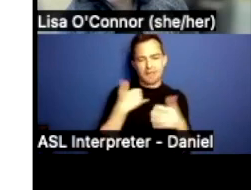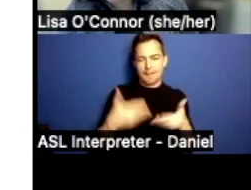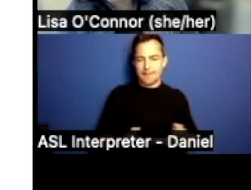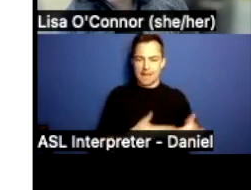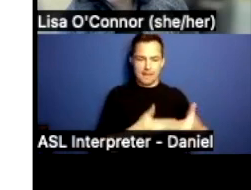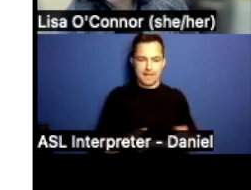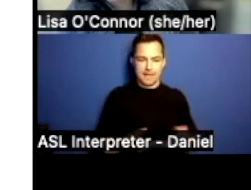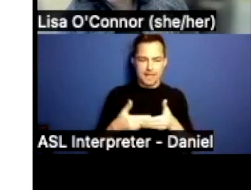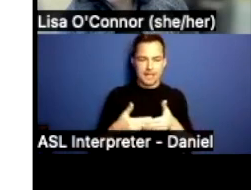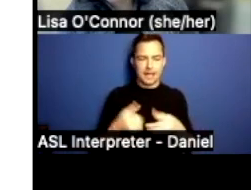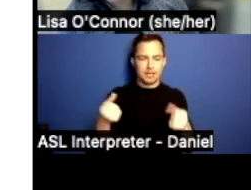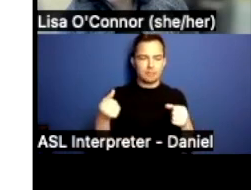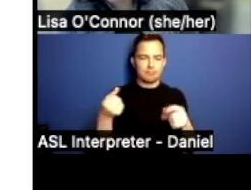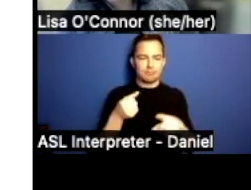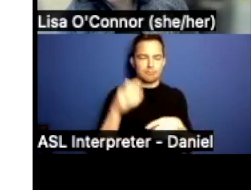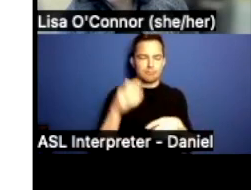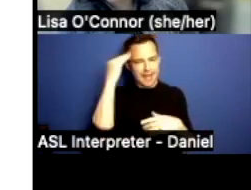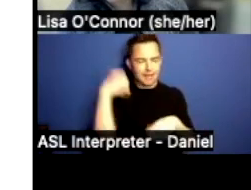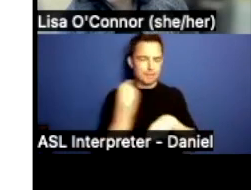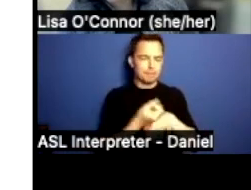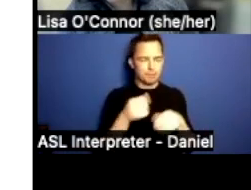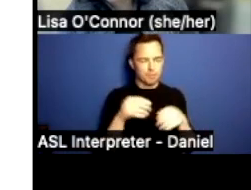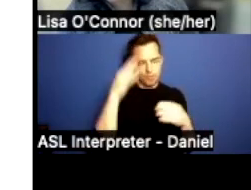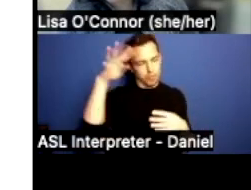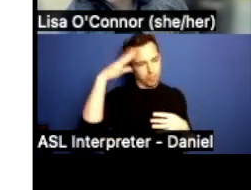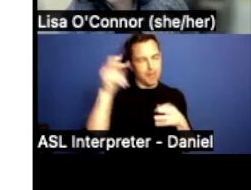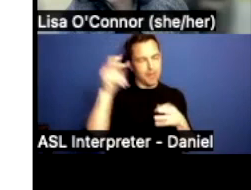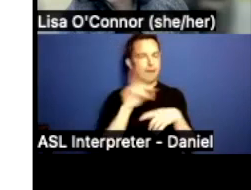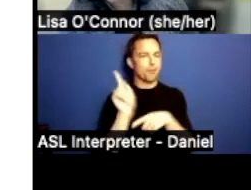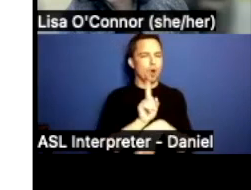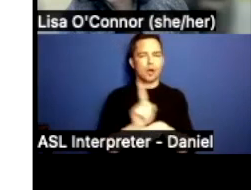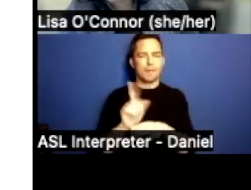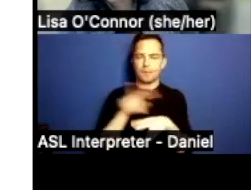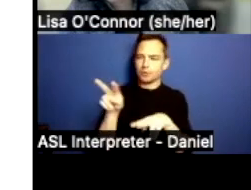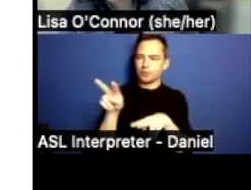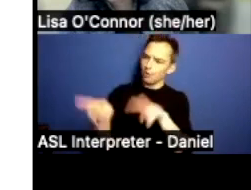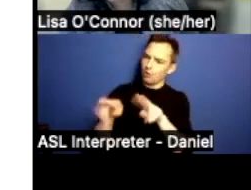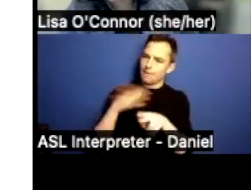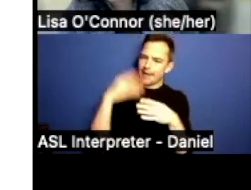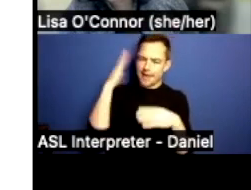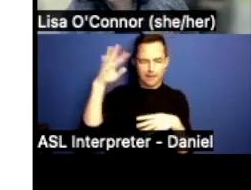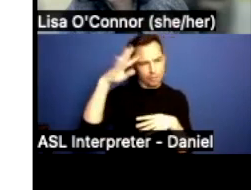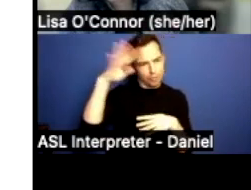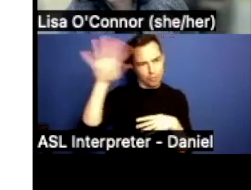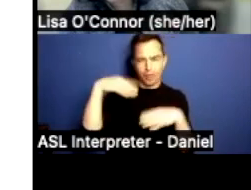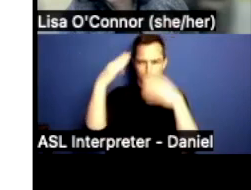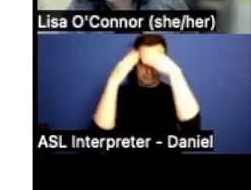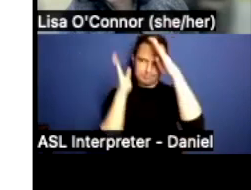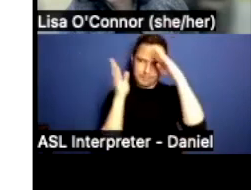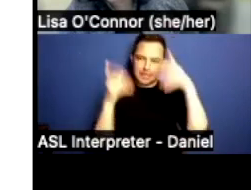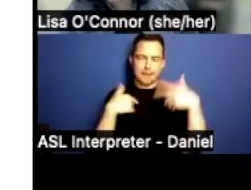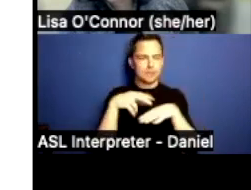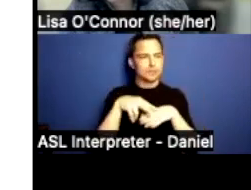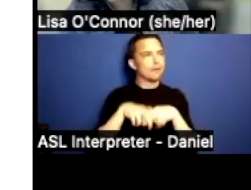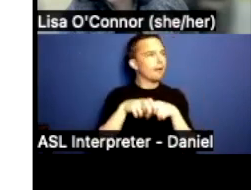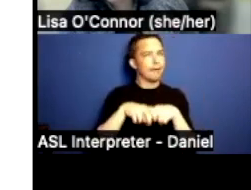and I busted my head open and I'm walking around and people are just looking at my head busted open and I'm sitting up there